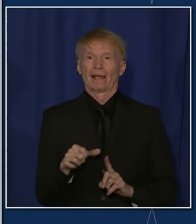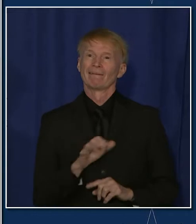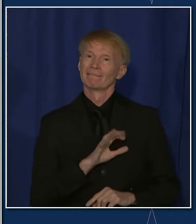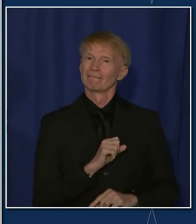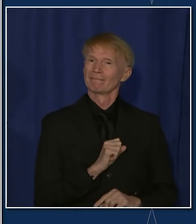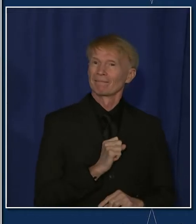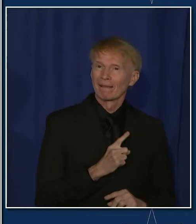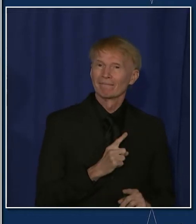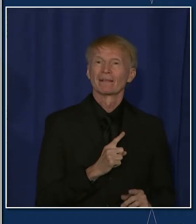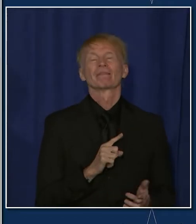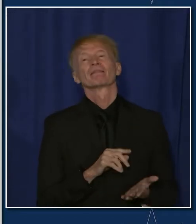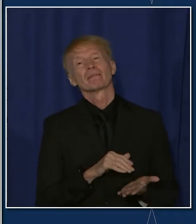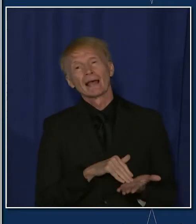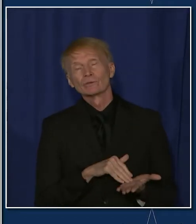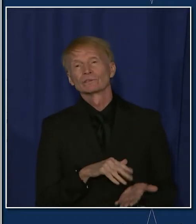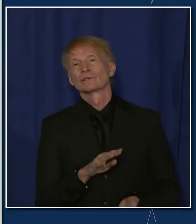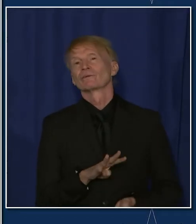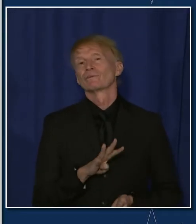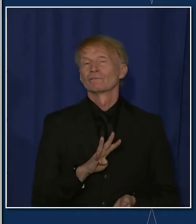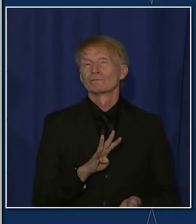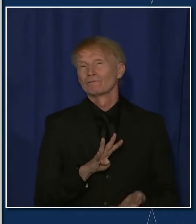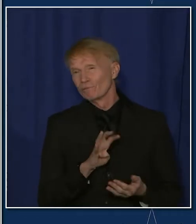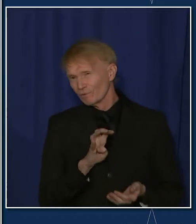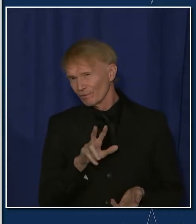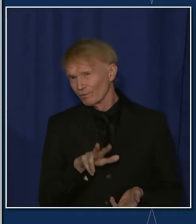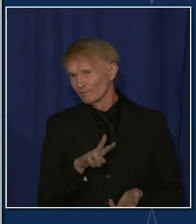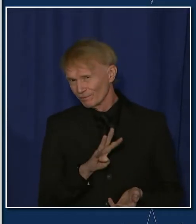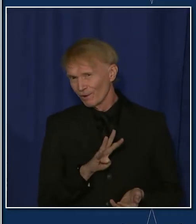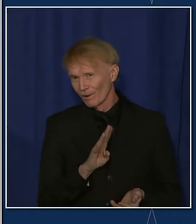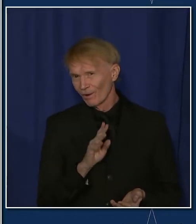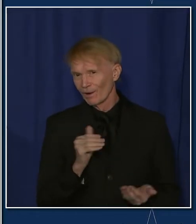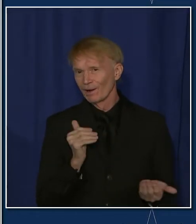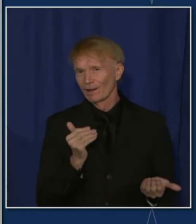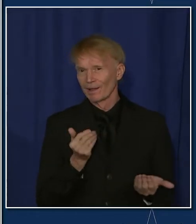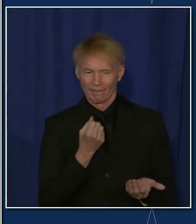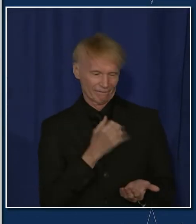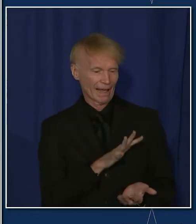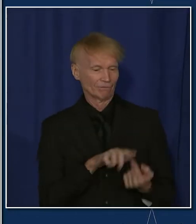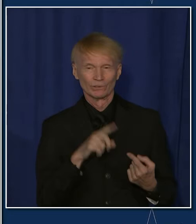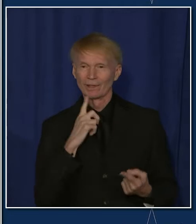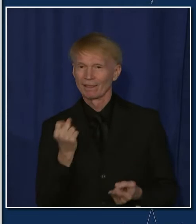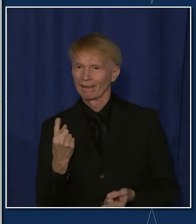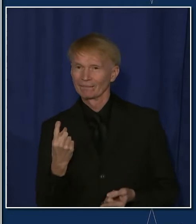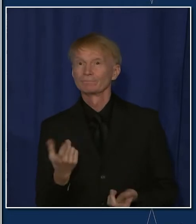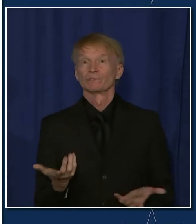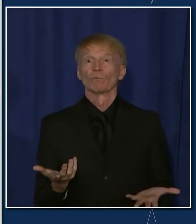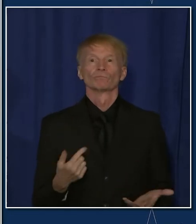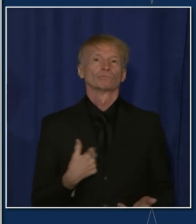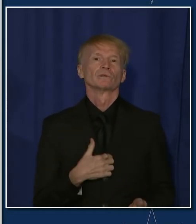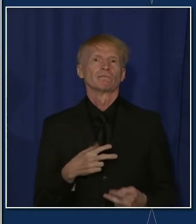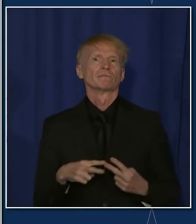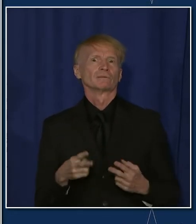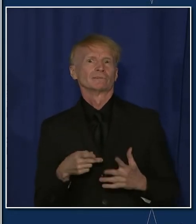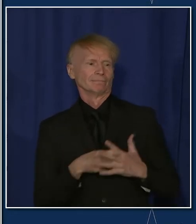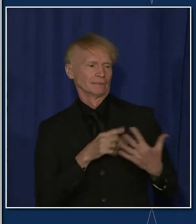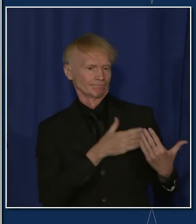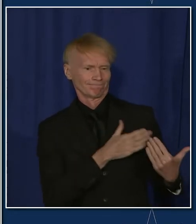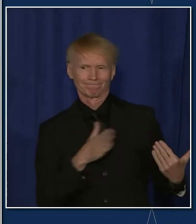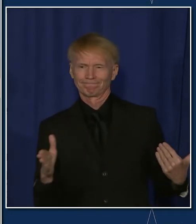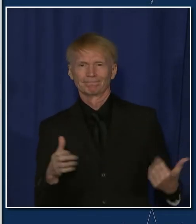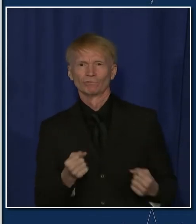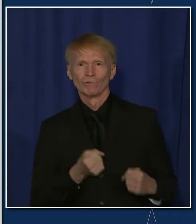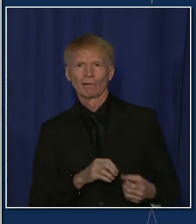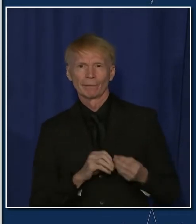to 11-year-olds. So for us, this is the beginning. So I'm very pleased that we had strong numbers. And so now